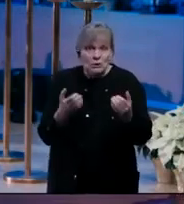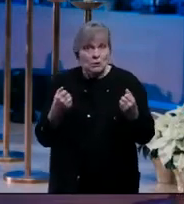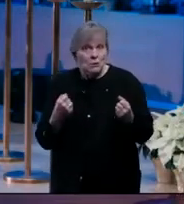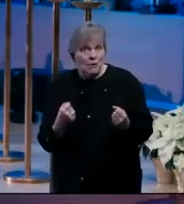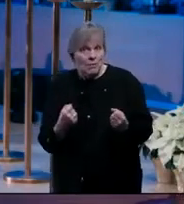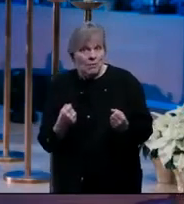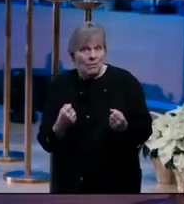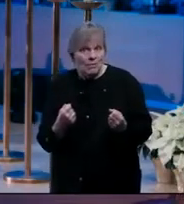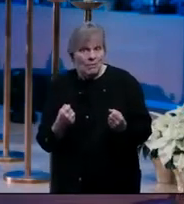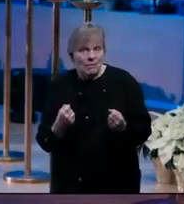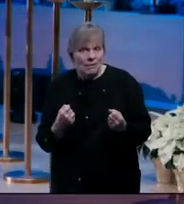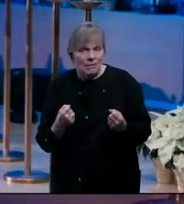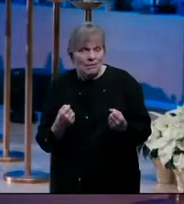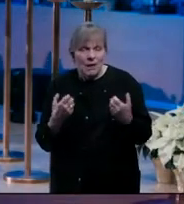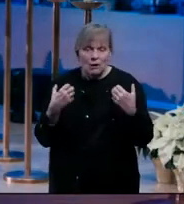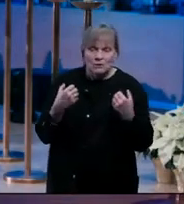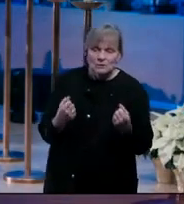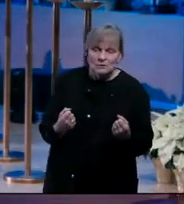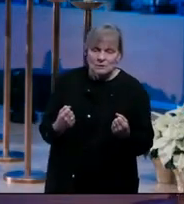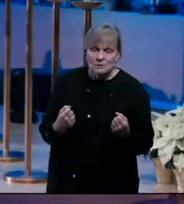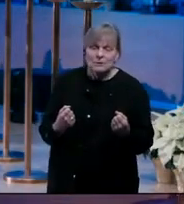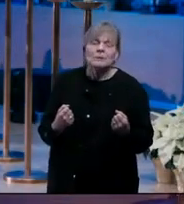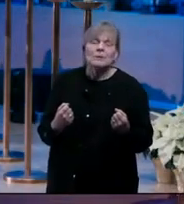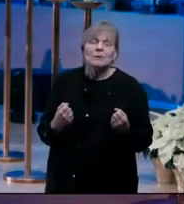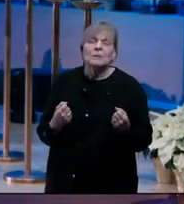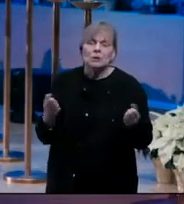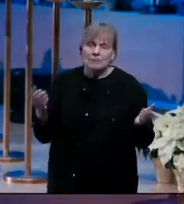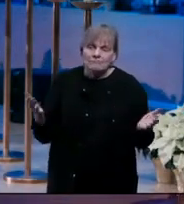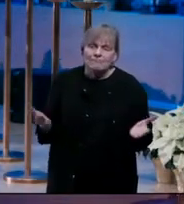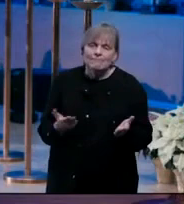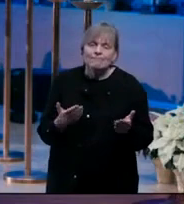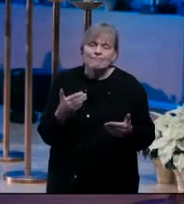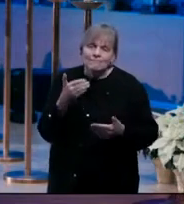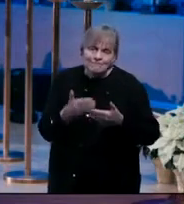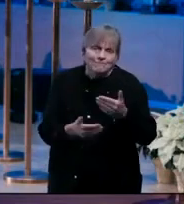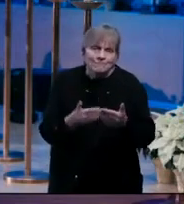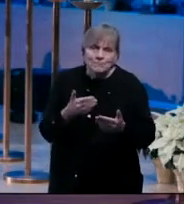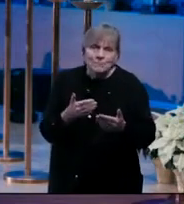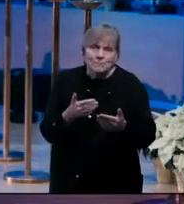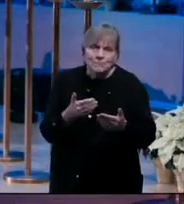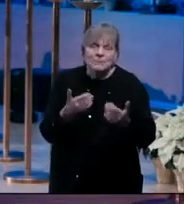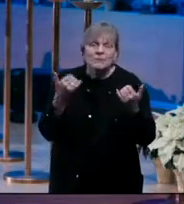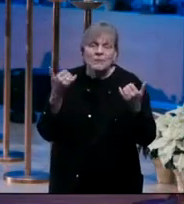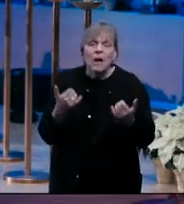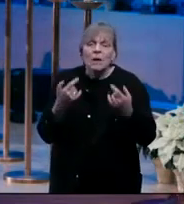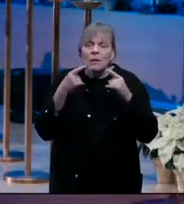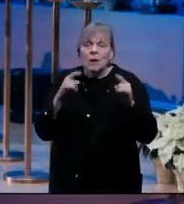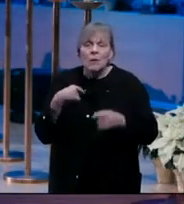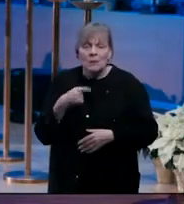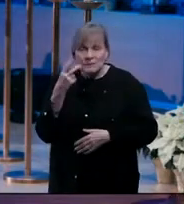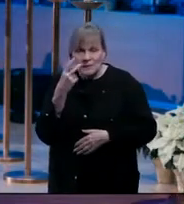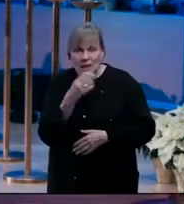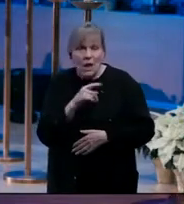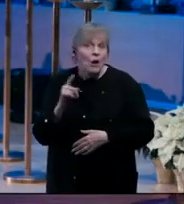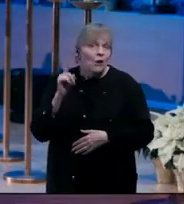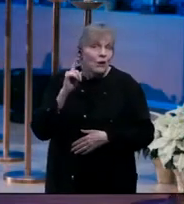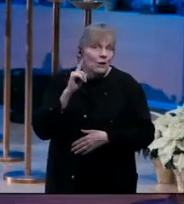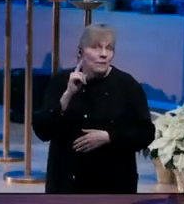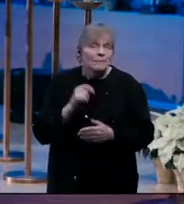strength to take another step. And along the way, let's declare what we have seen and